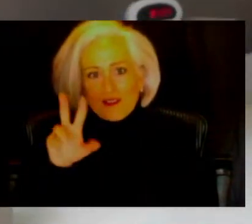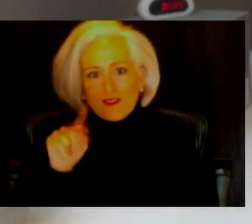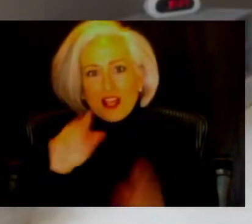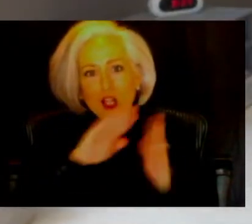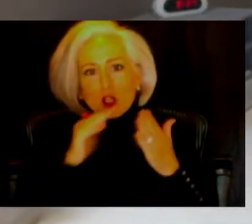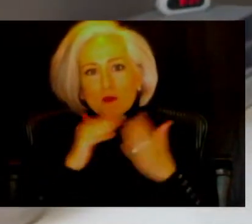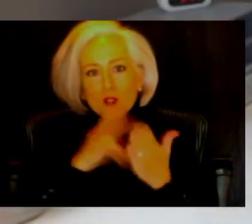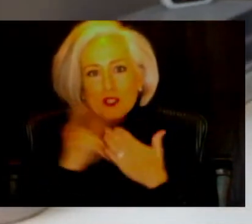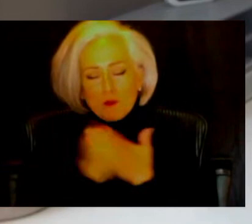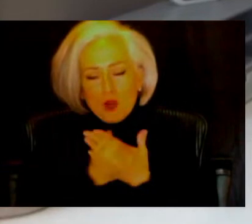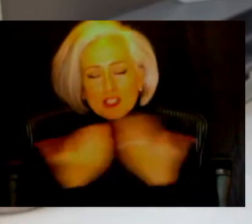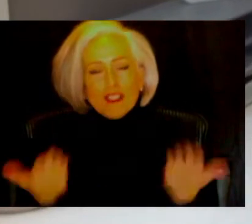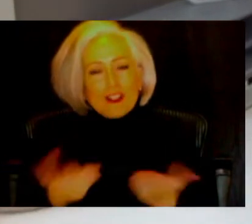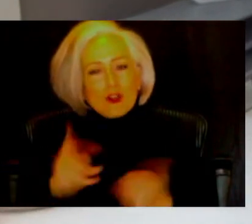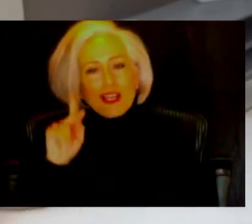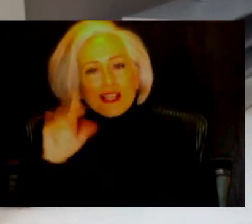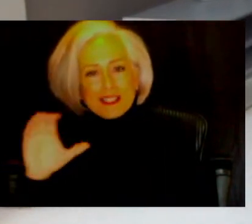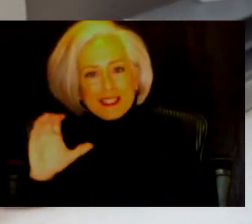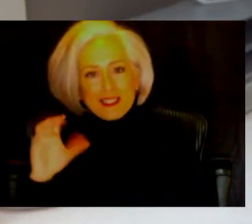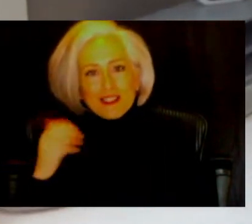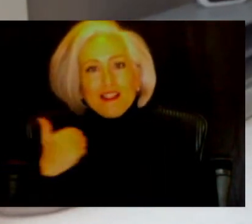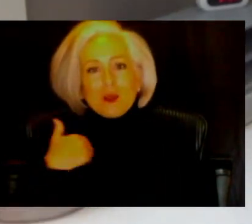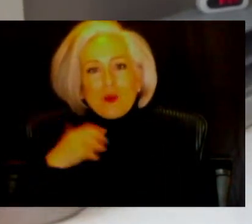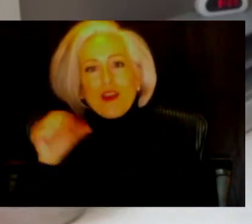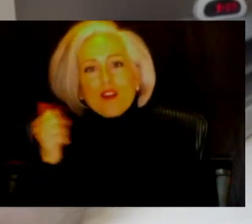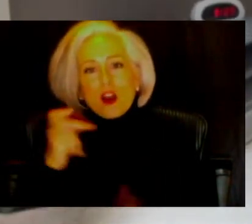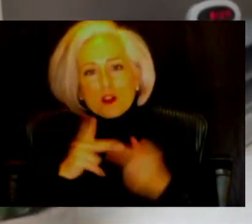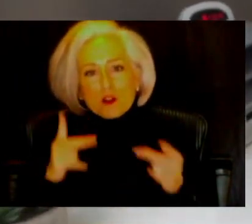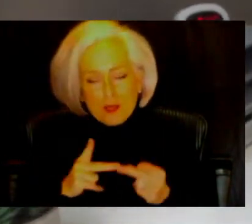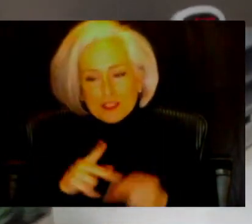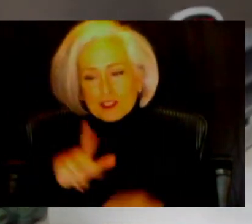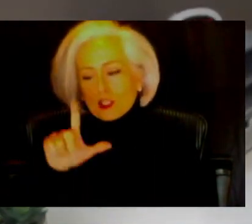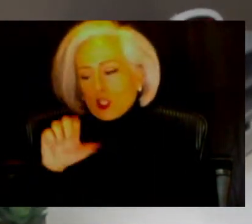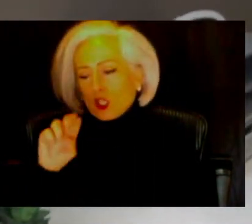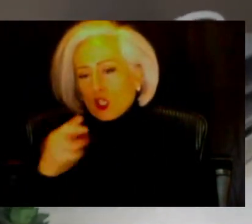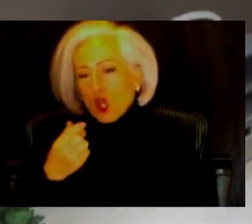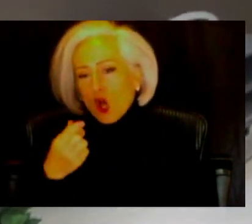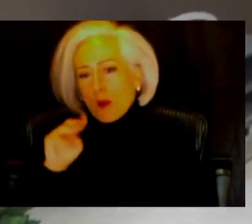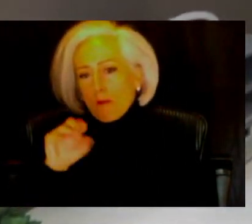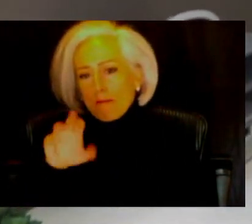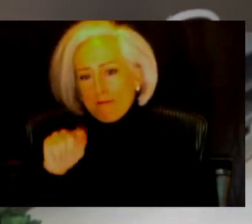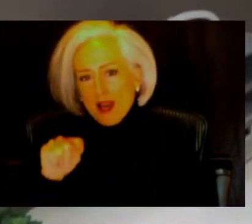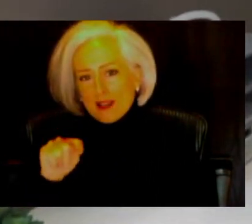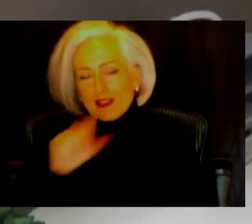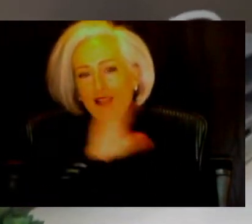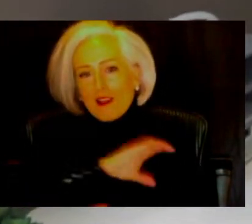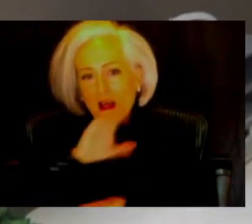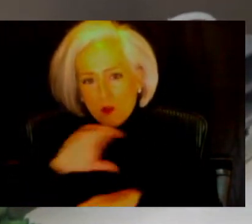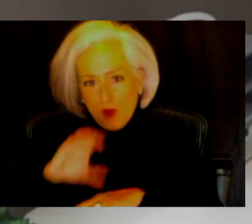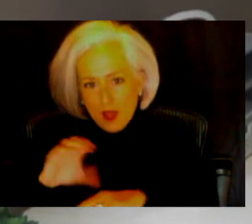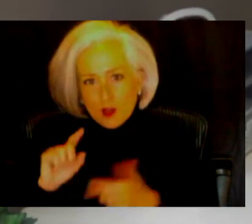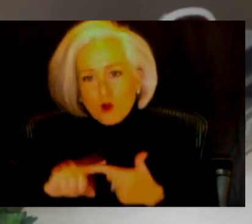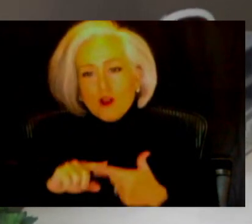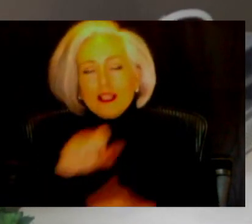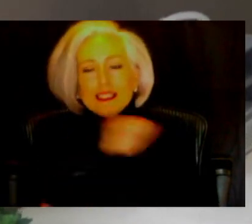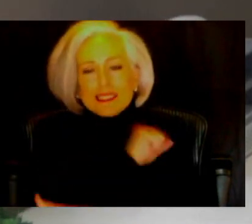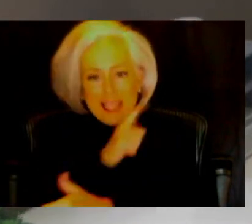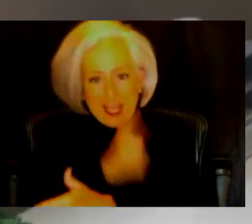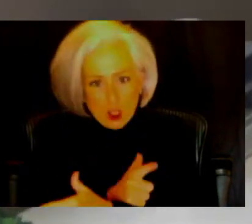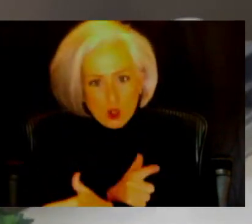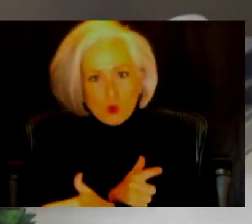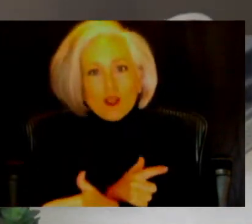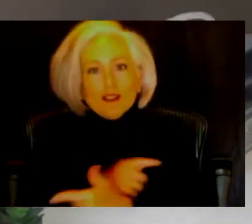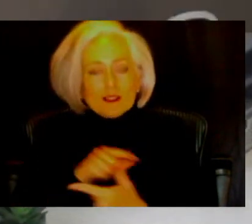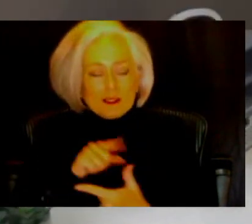City. We also have campuses in Longmont, Colorado, which we've started construction on, and a campus in St. Louis, which we're about to begin